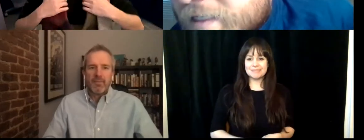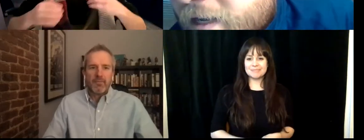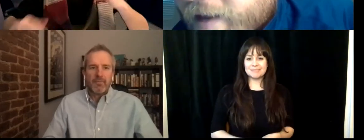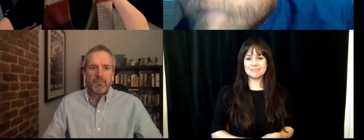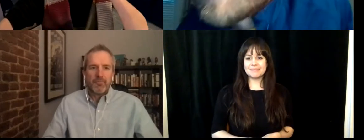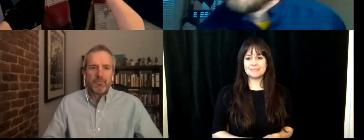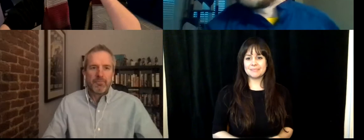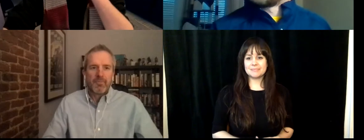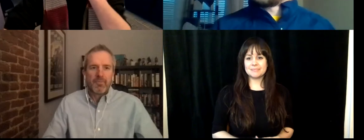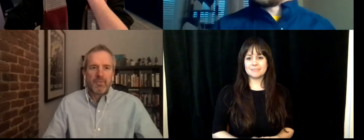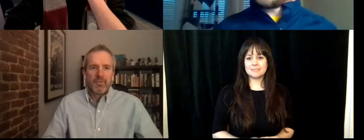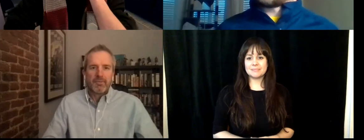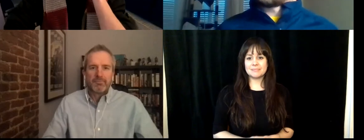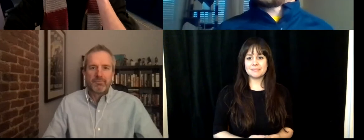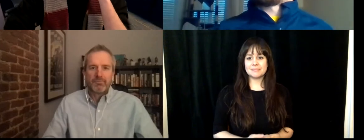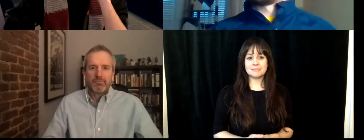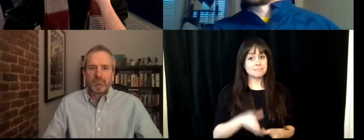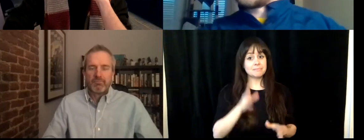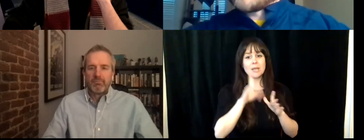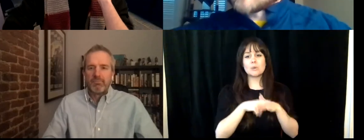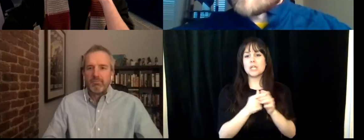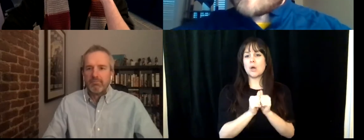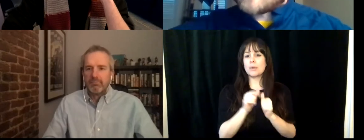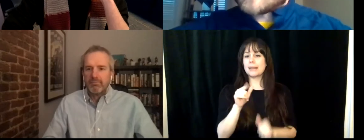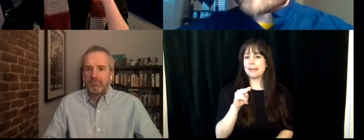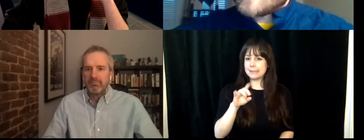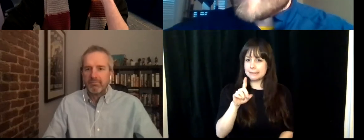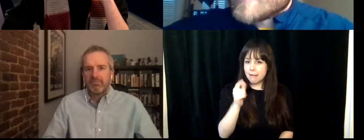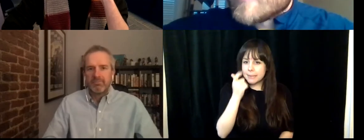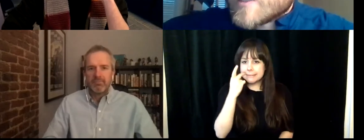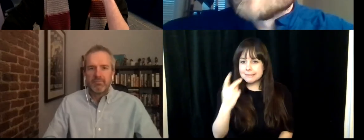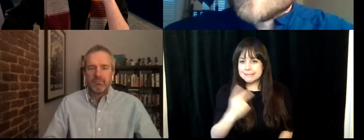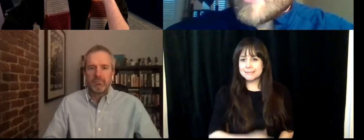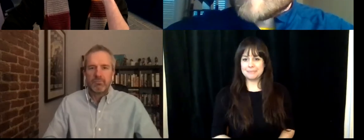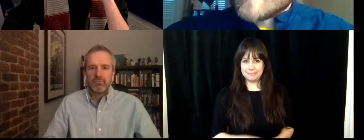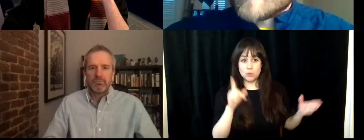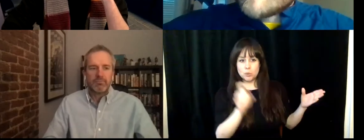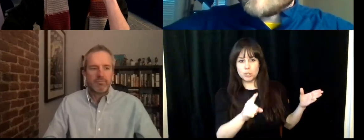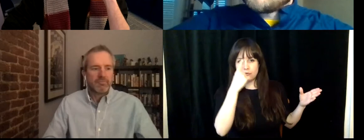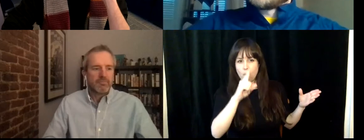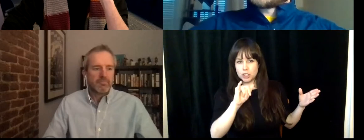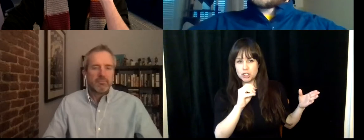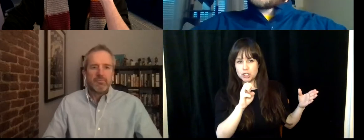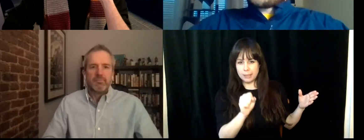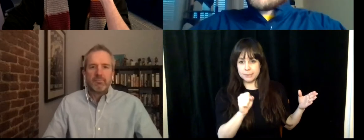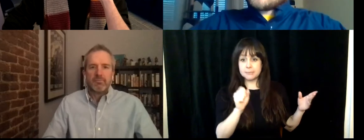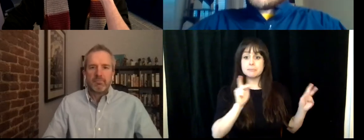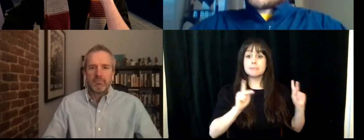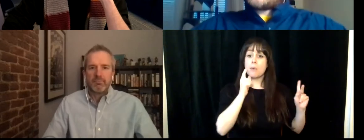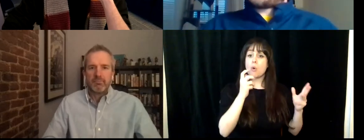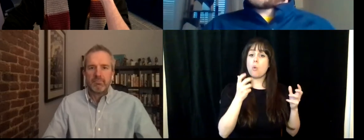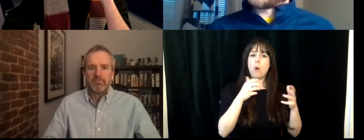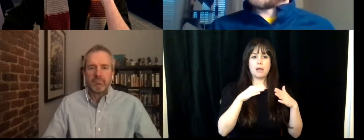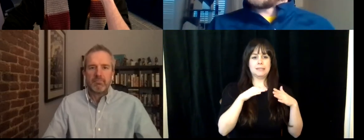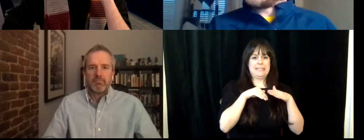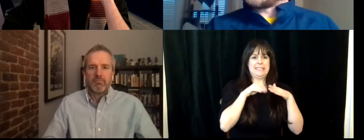Let's see. I'm going to start with Linda because it's right in front of my face. For individuals, this is for James. For individuals looking at entry-level jobs in the